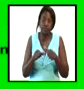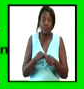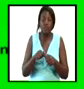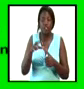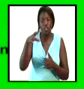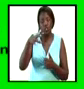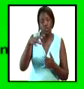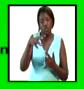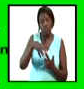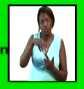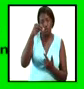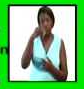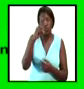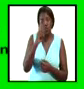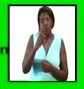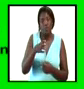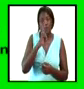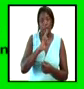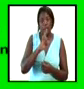choose only one answer.